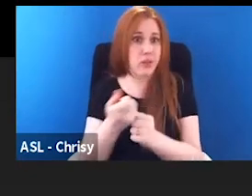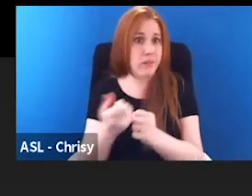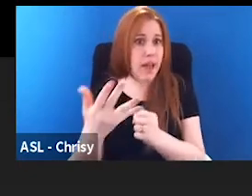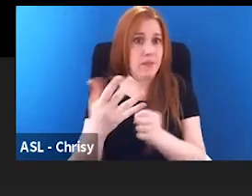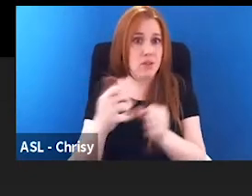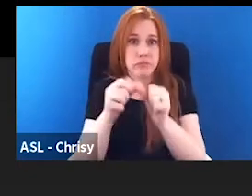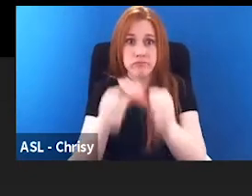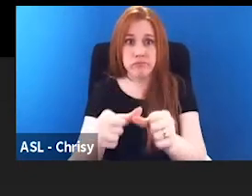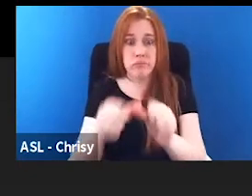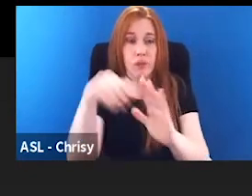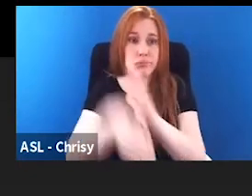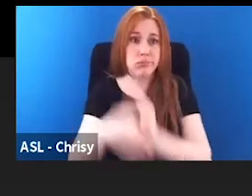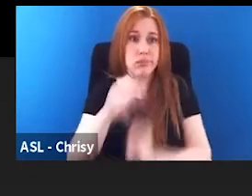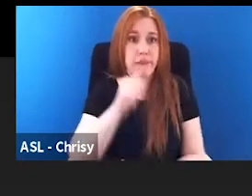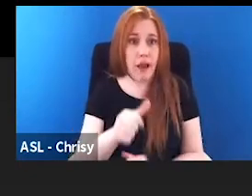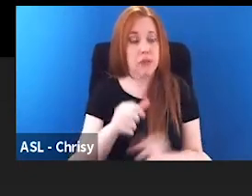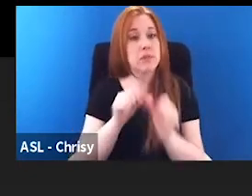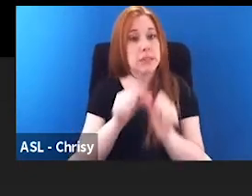do.